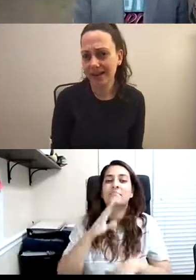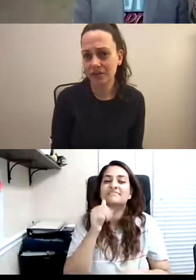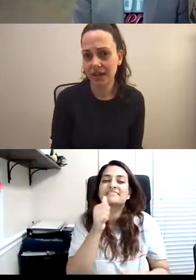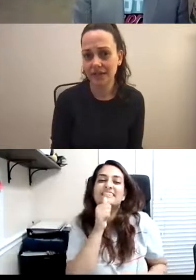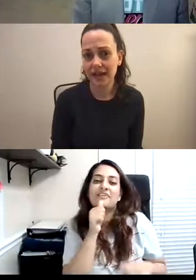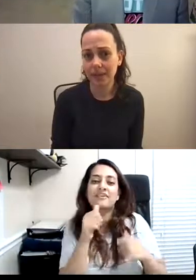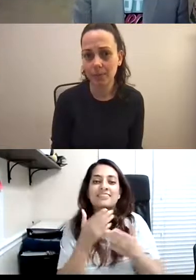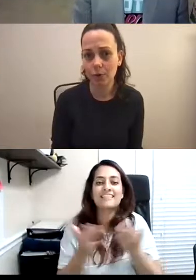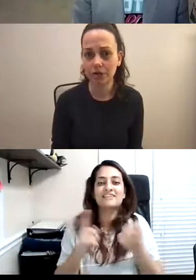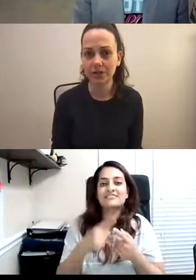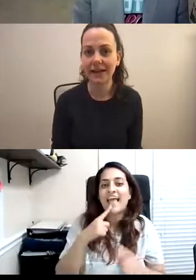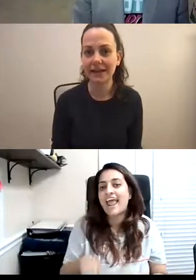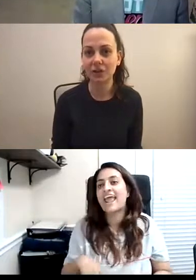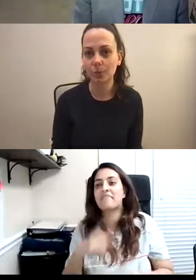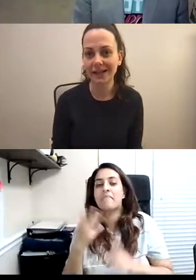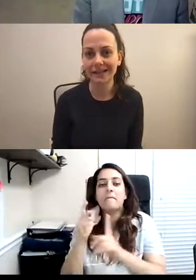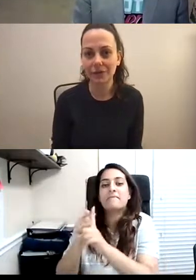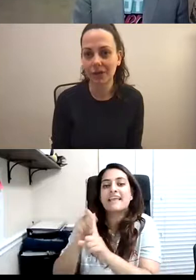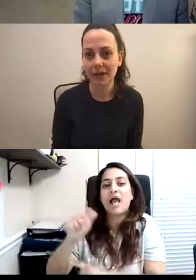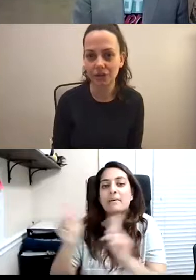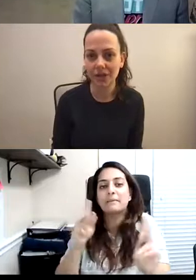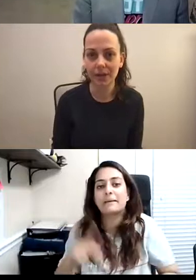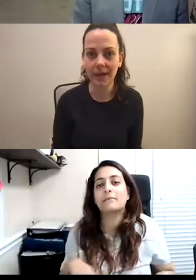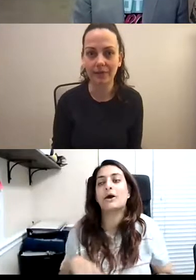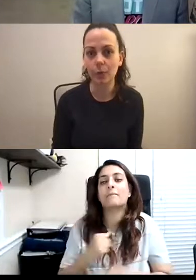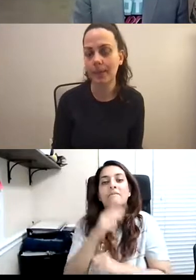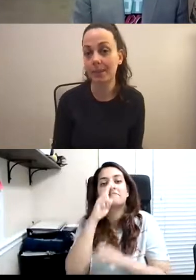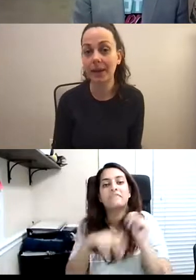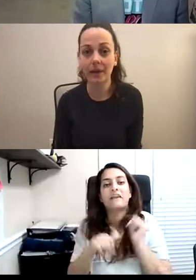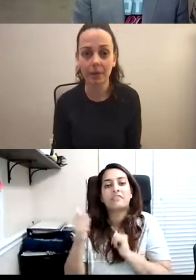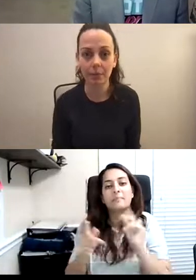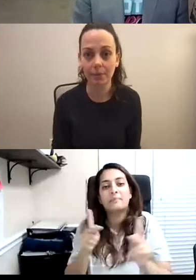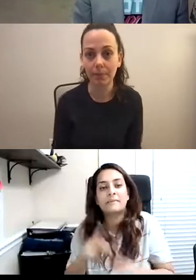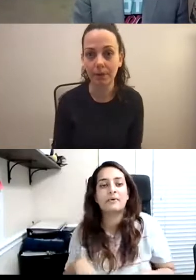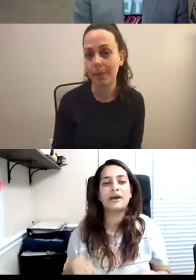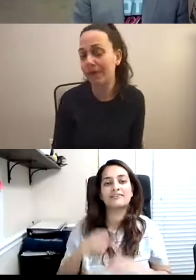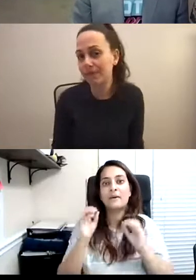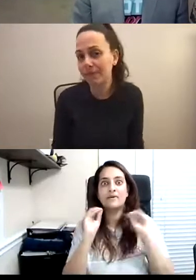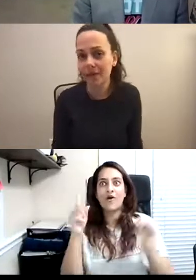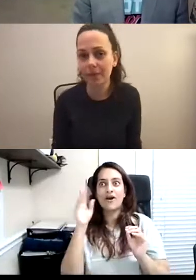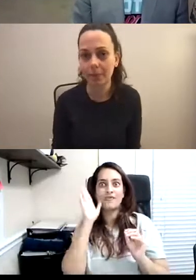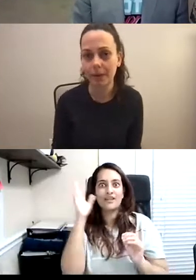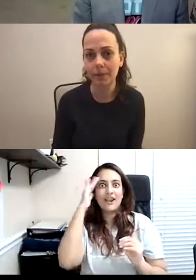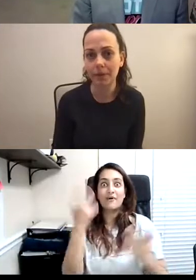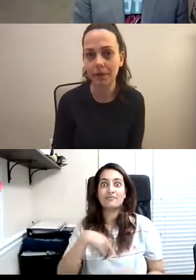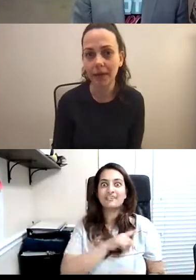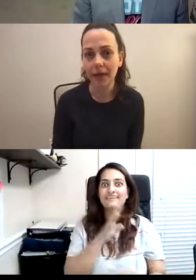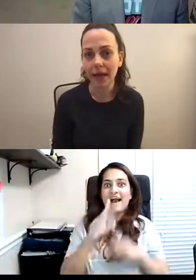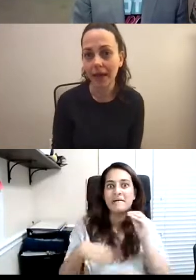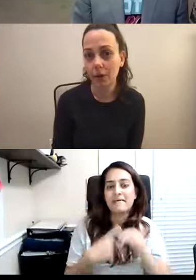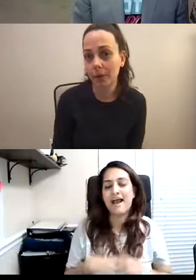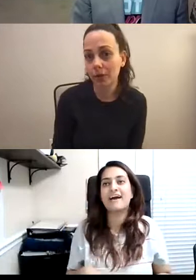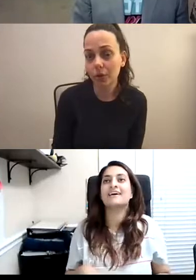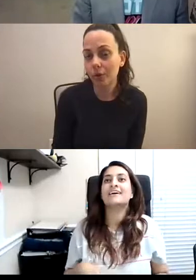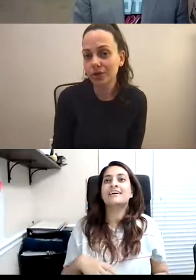ahead and sign, and people won't understand. And it's almost like a secret language that we have, and we might pick on other people and we make fun of other people,